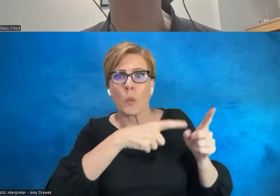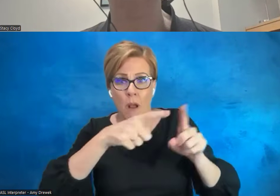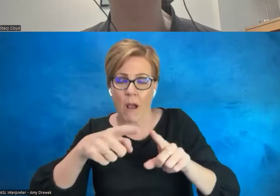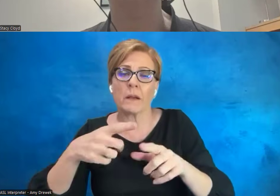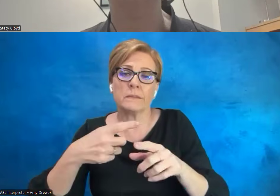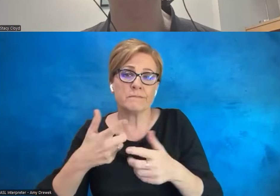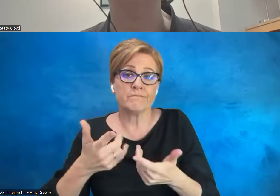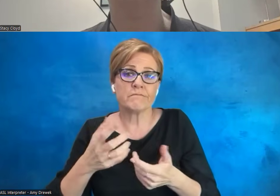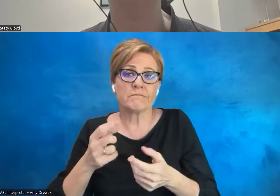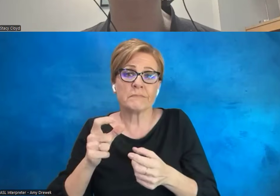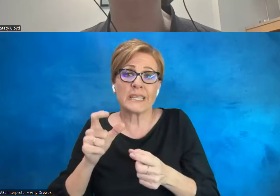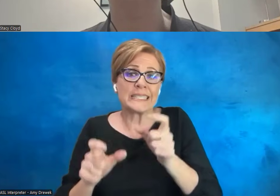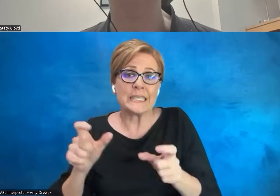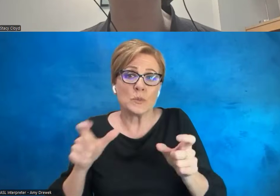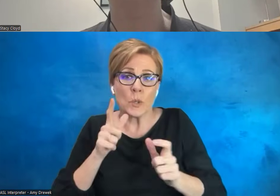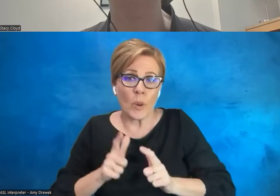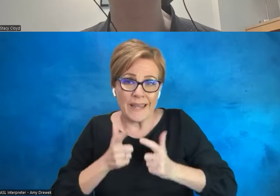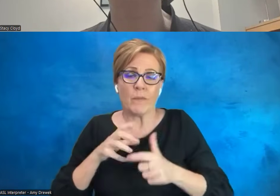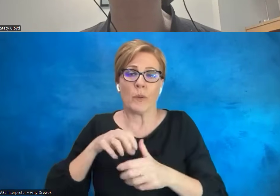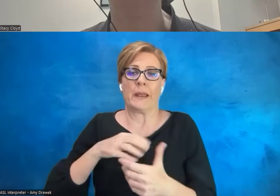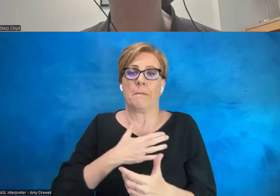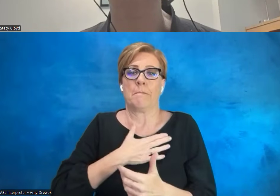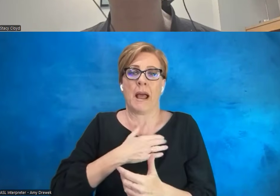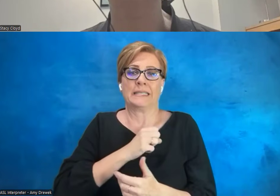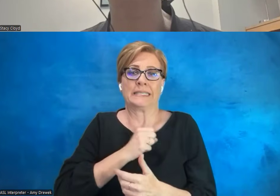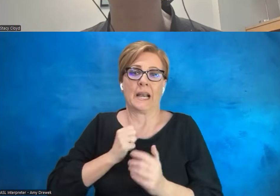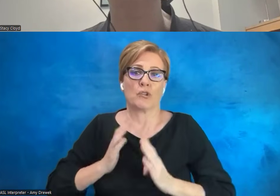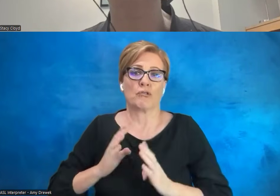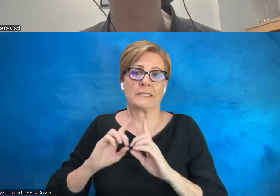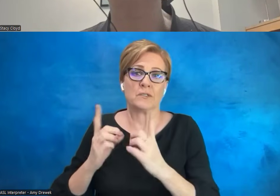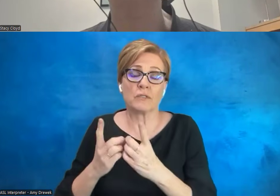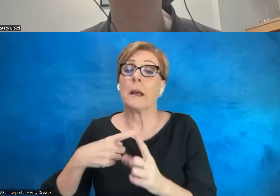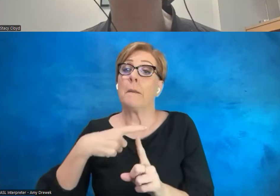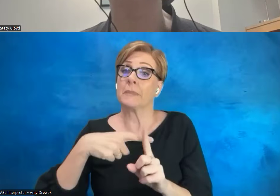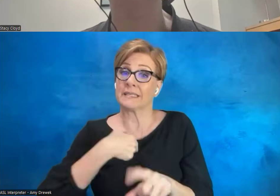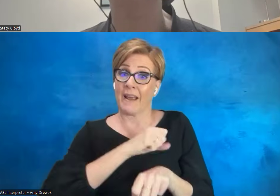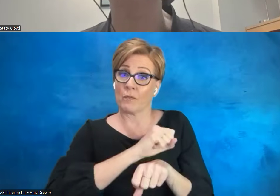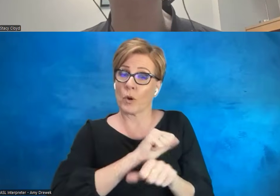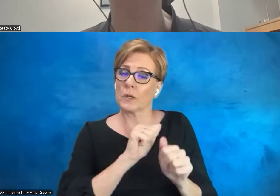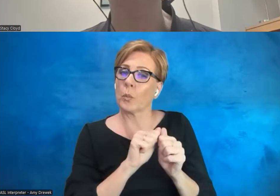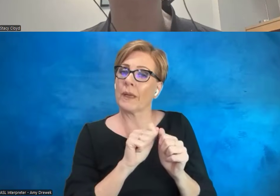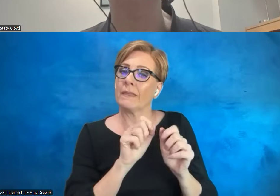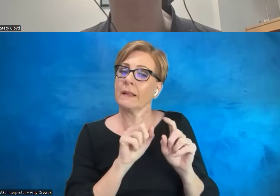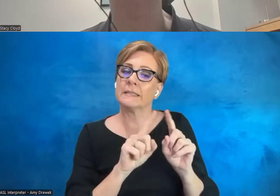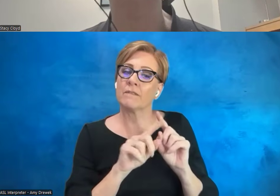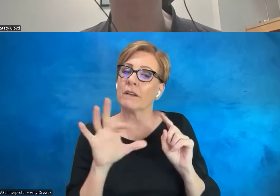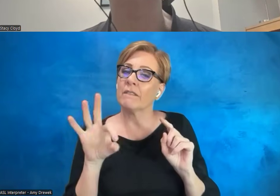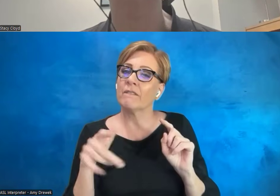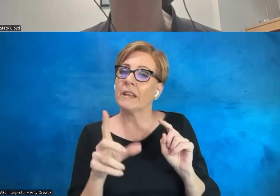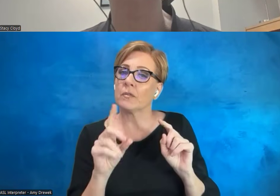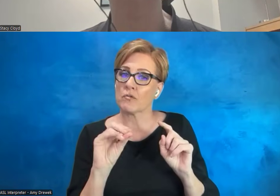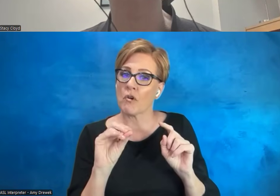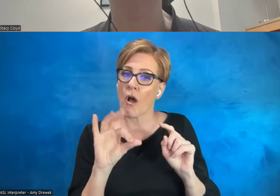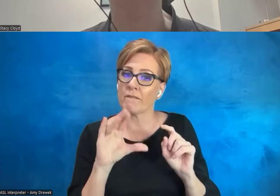for assistance, and as well as my relationships with the various field offices in Oregon, where we are, and then